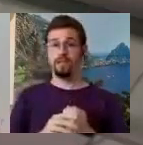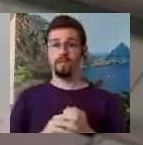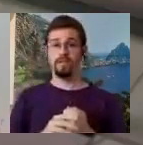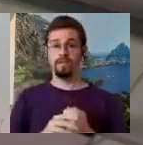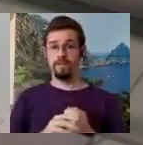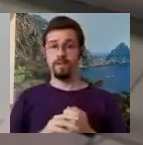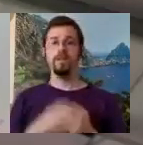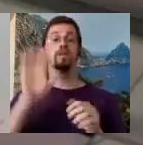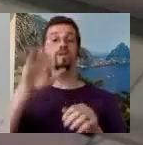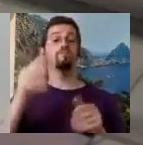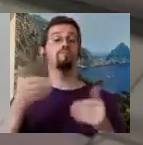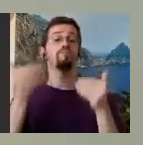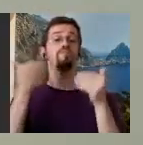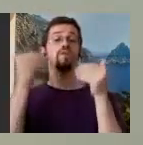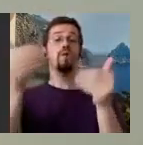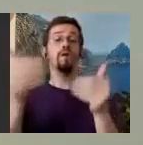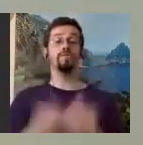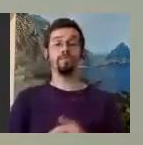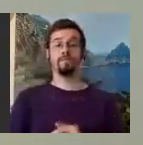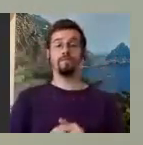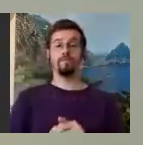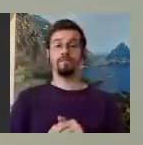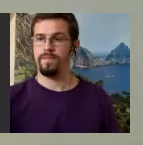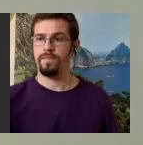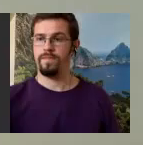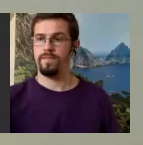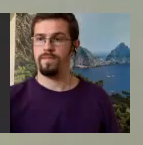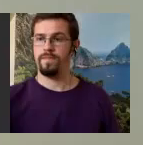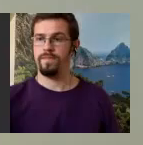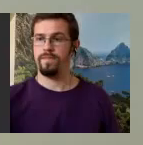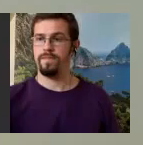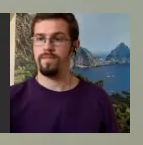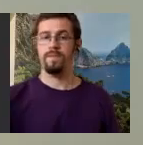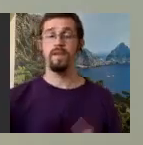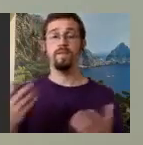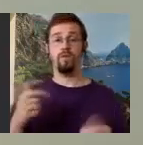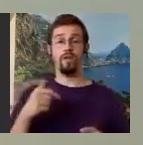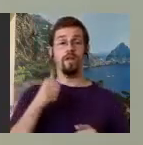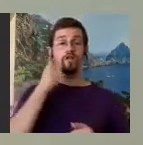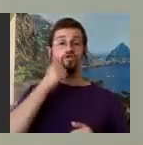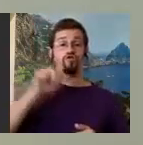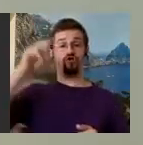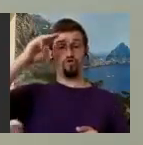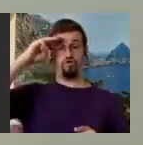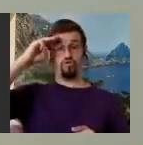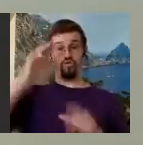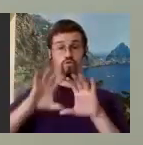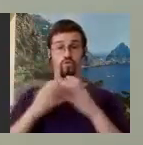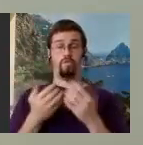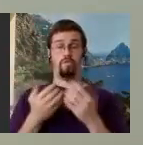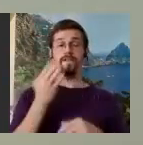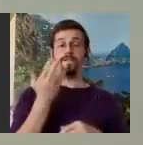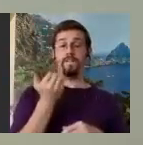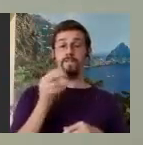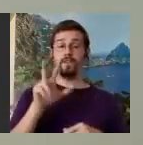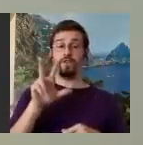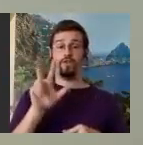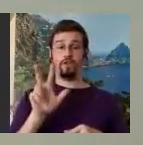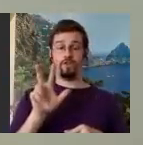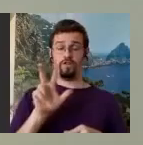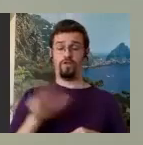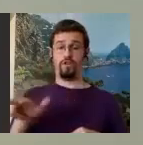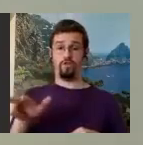Yes, go ahead. Okay. Hello, everyone. Hello, everyone. My name is My Elena name is Ruff. Elena Ruff. I will be in 12th I'll be grade in